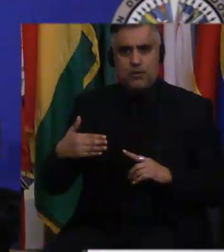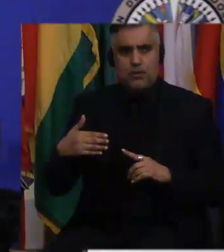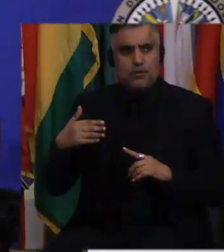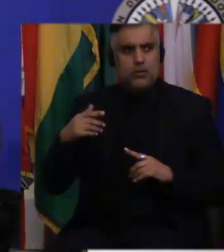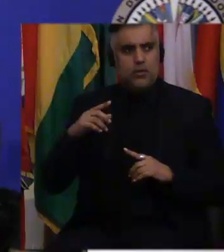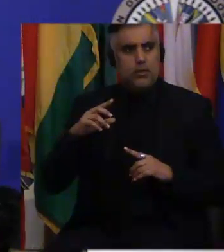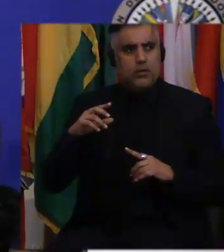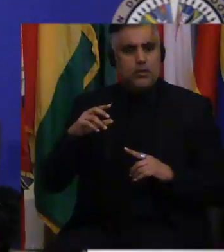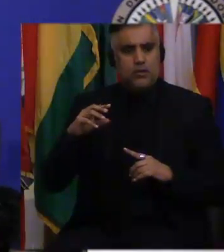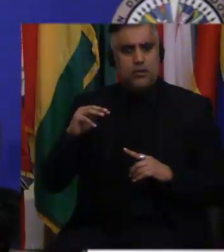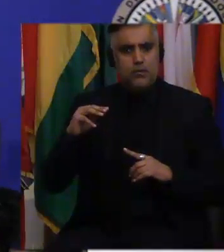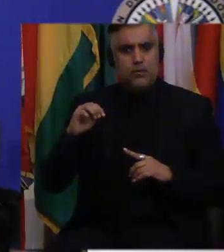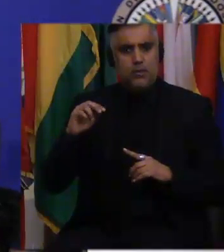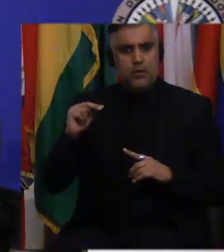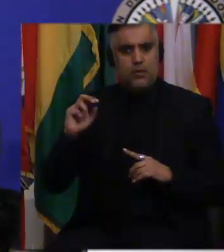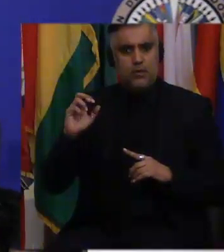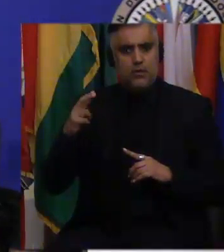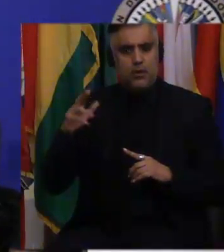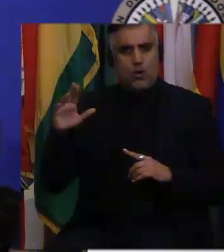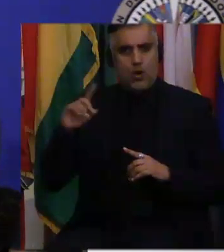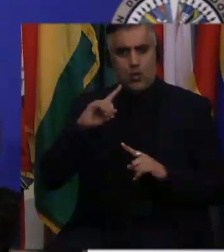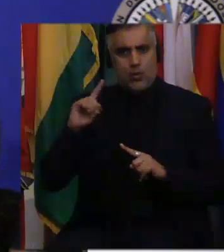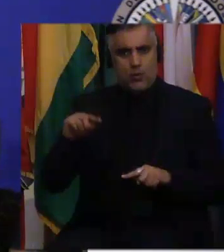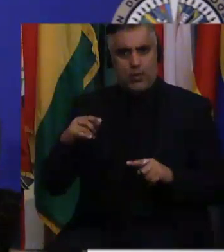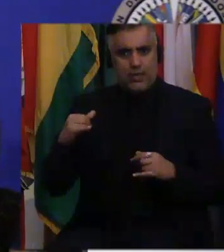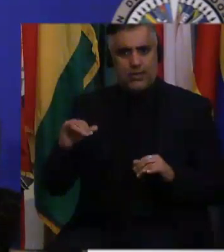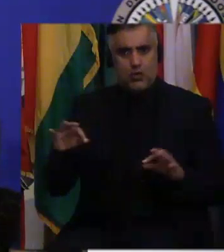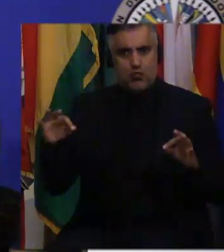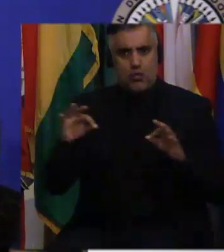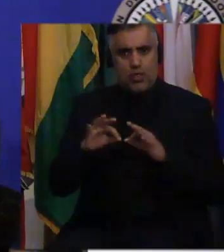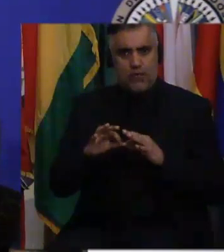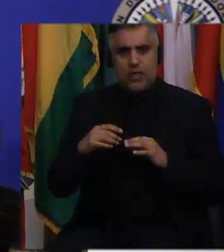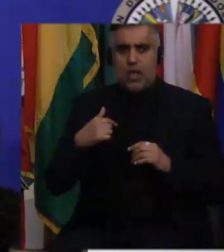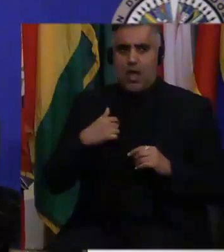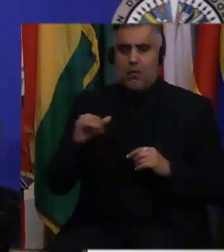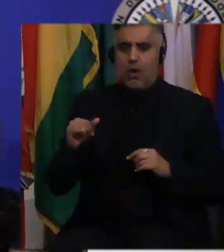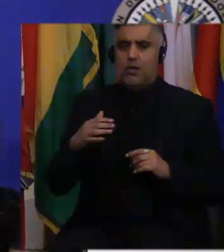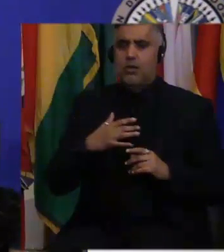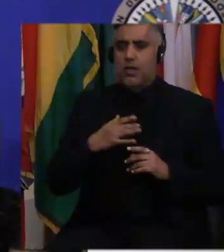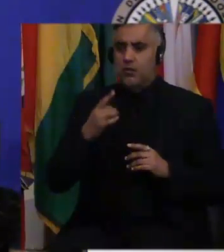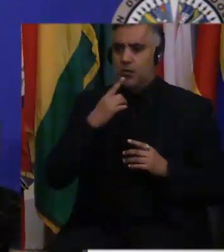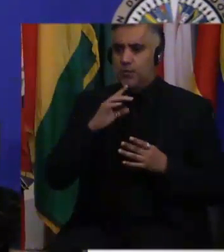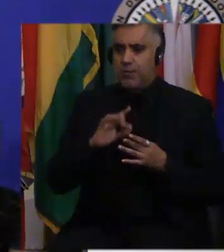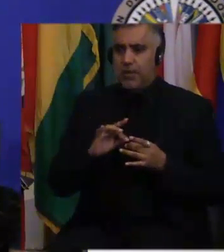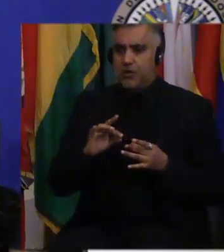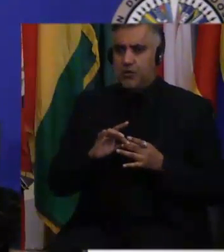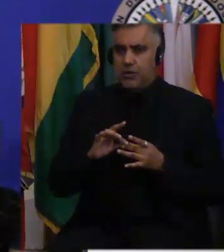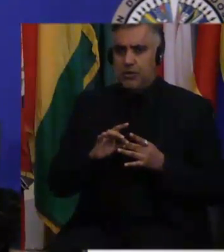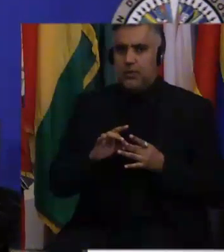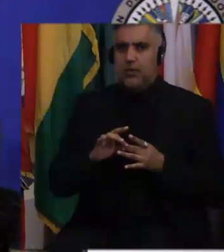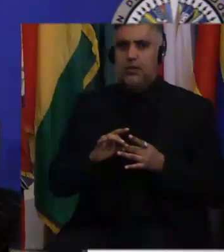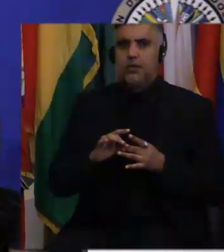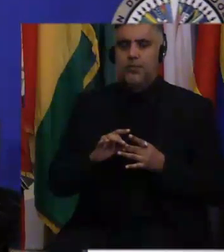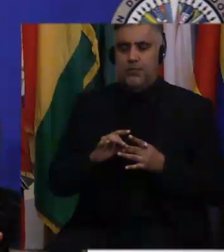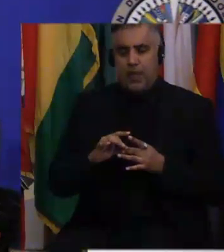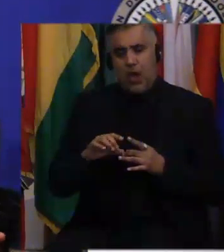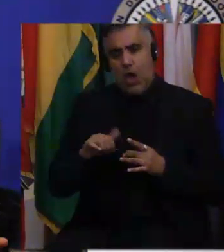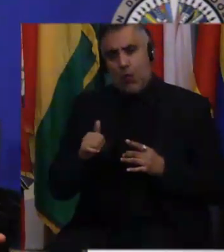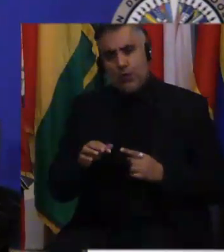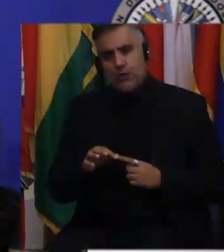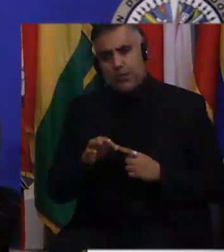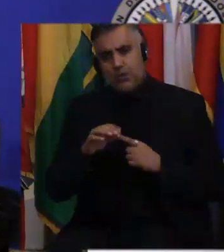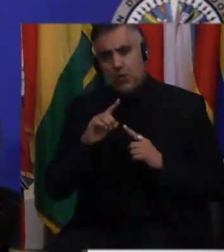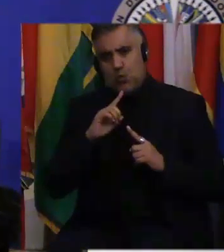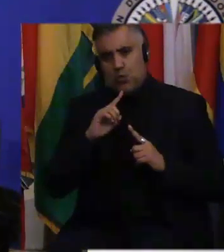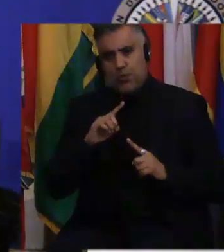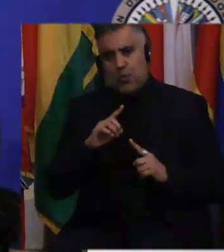Rashida Manju, and her report that is still relevant. I would also like to mention other special